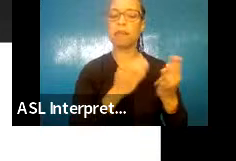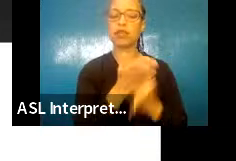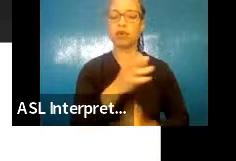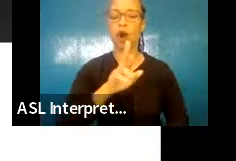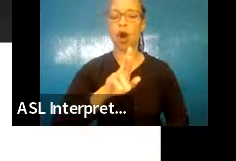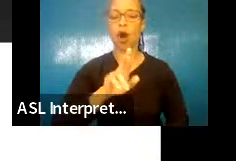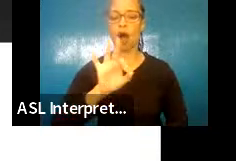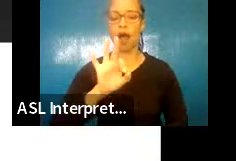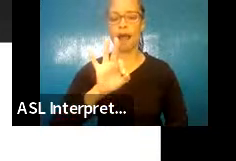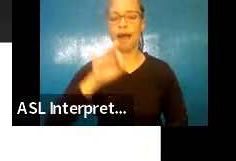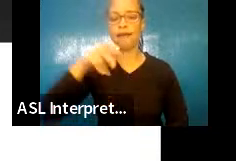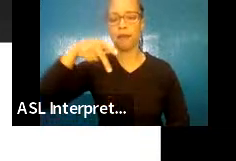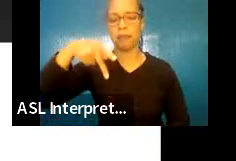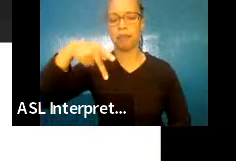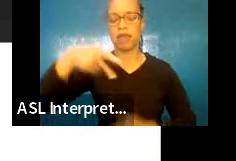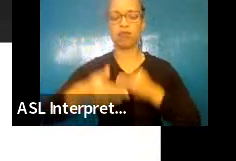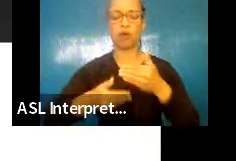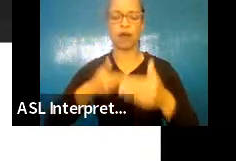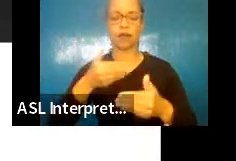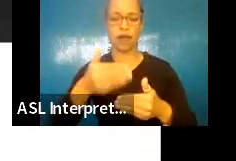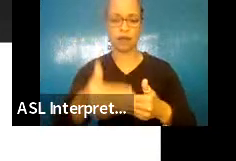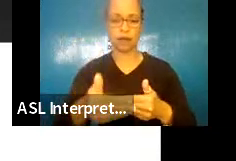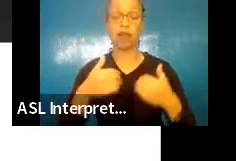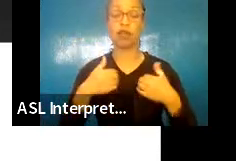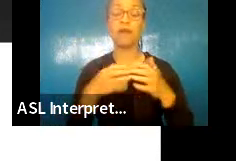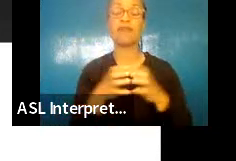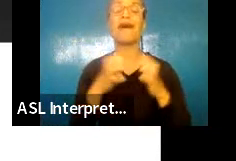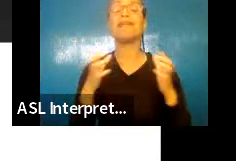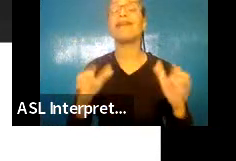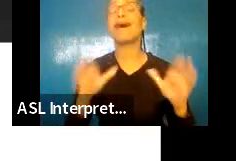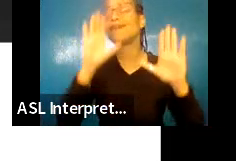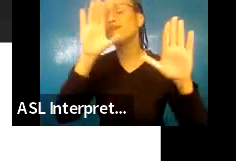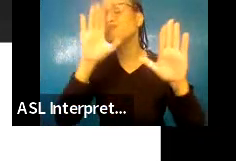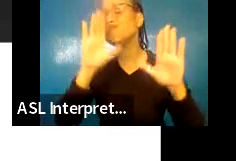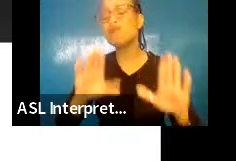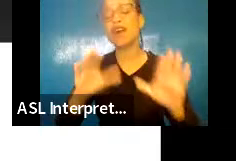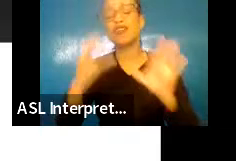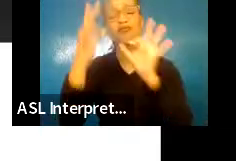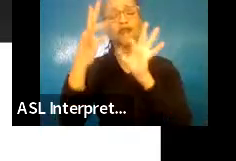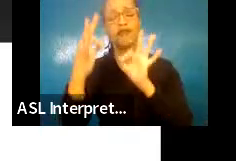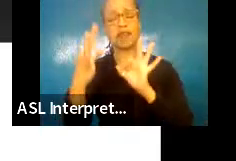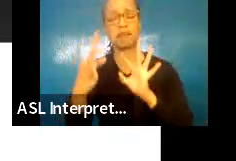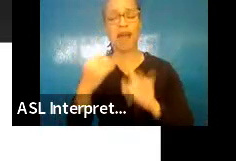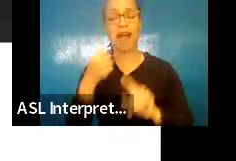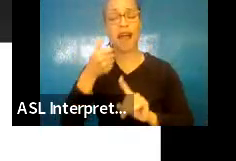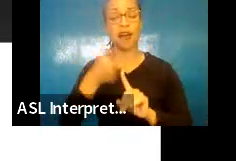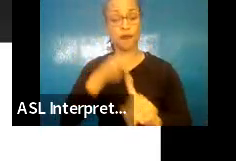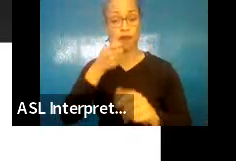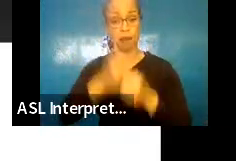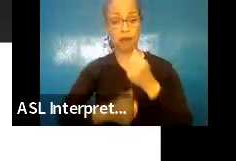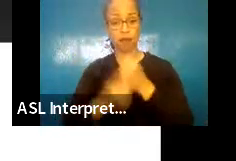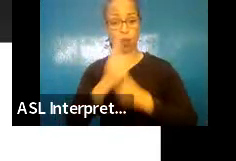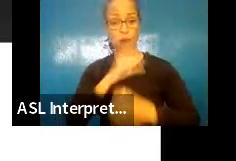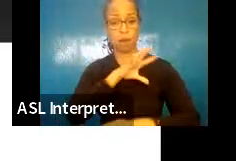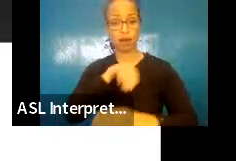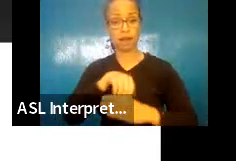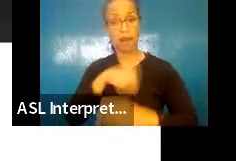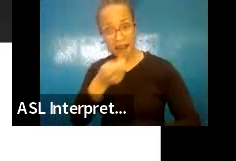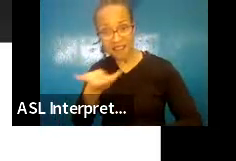process. And so we got lots of wonderful feedback from everyone who participated. Some of